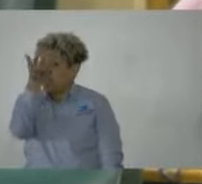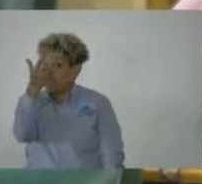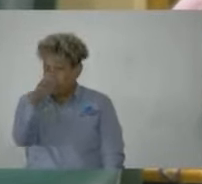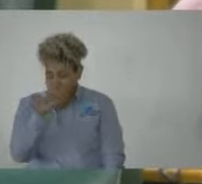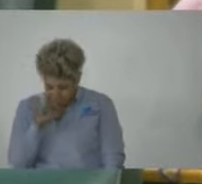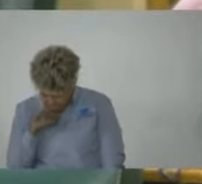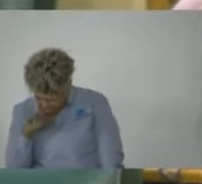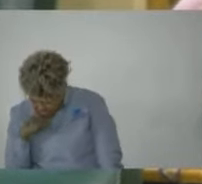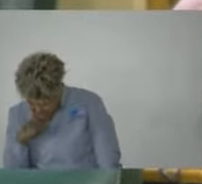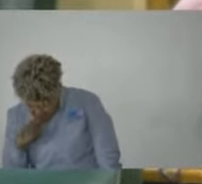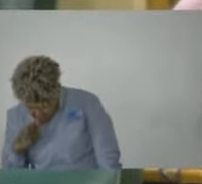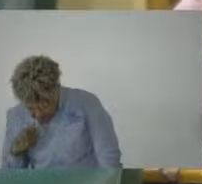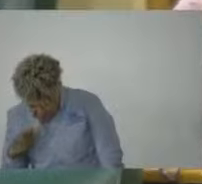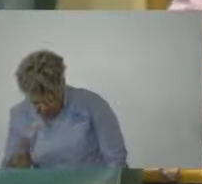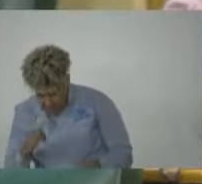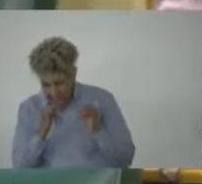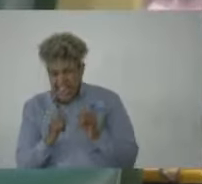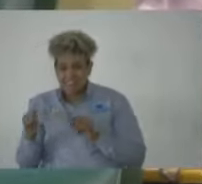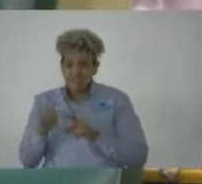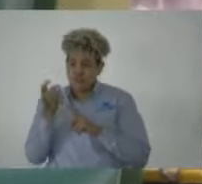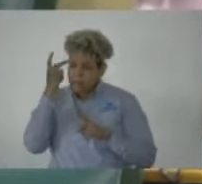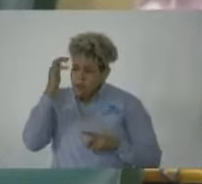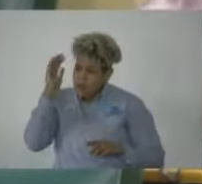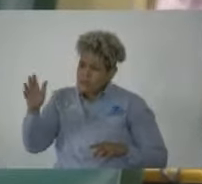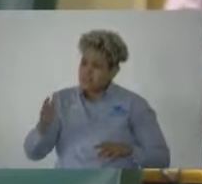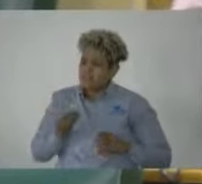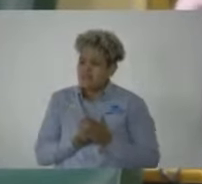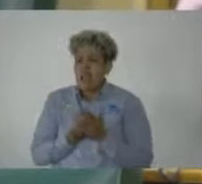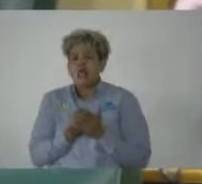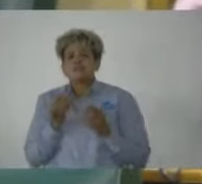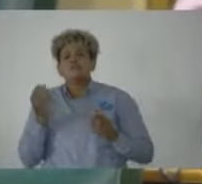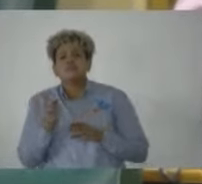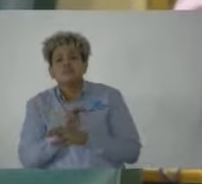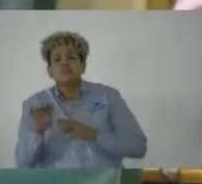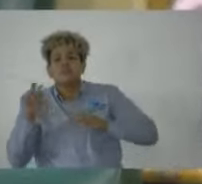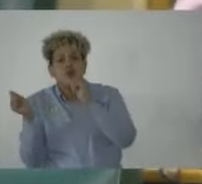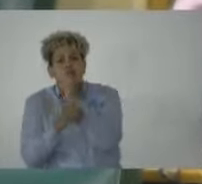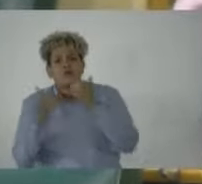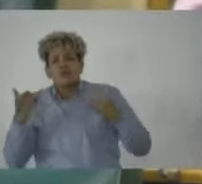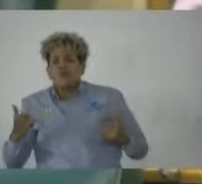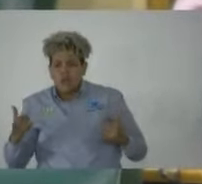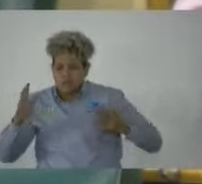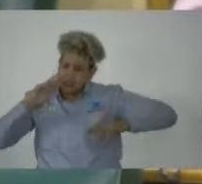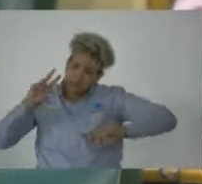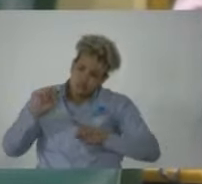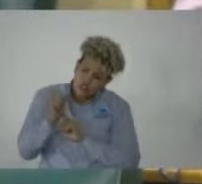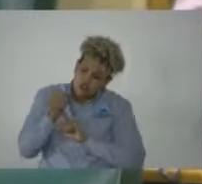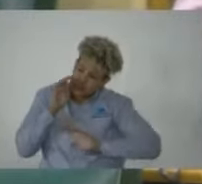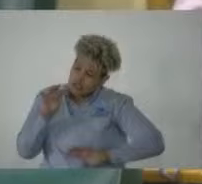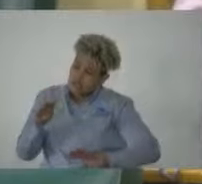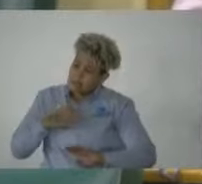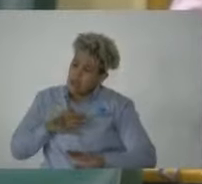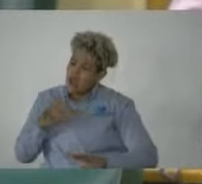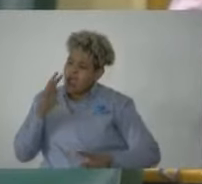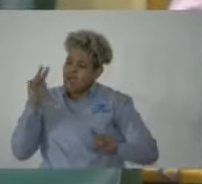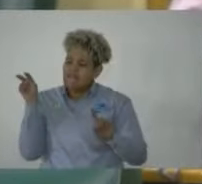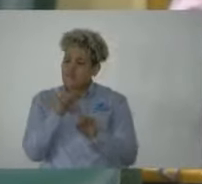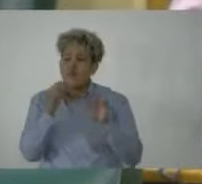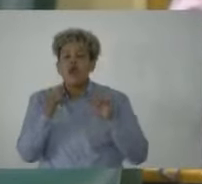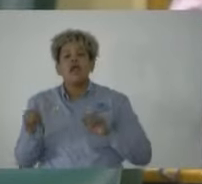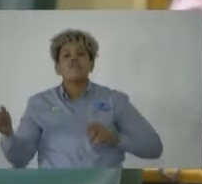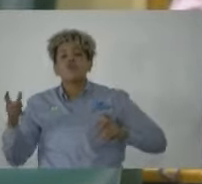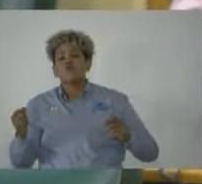Speaker, the individuals, the Prime Minister, the Finance Minister, under tough circumstances, in my view, as individuals, did